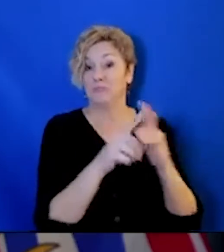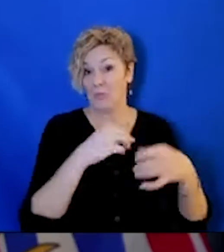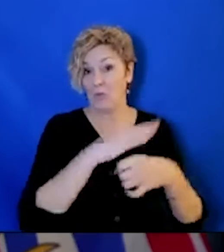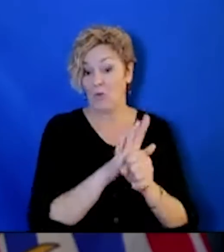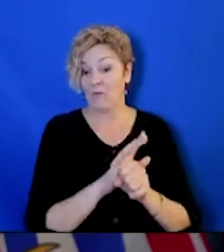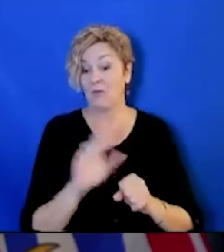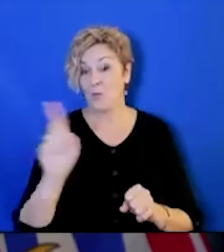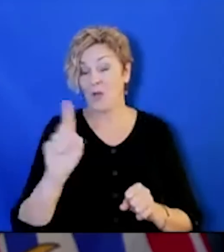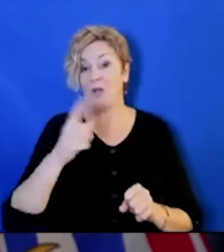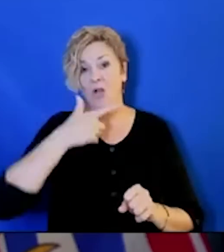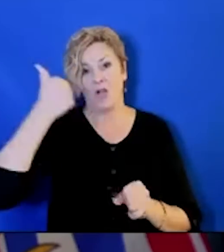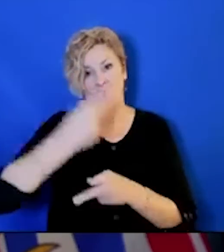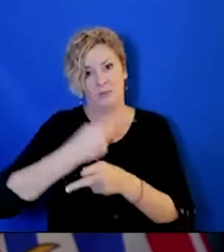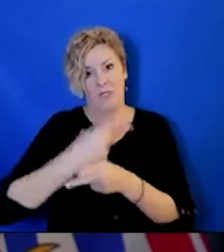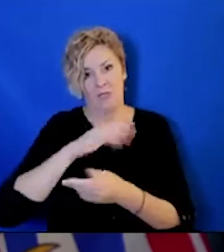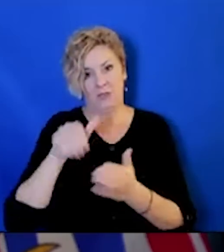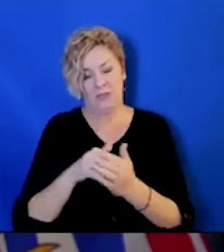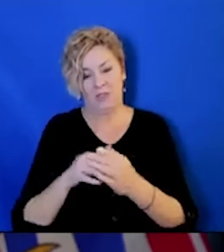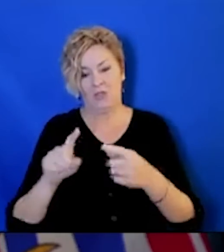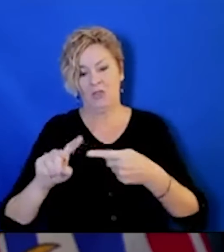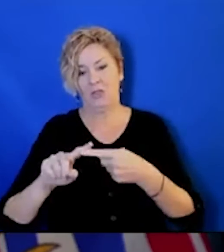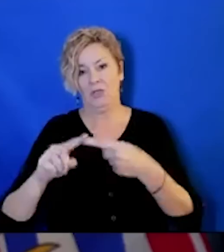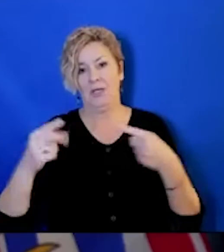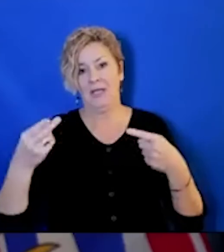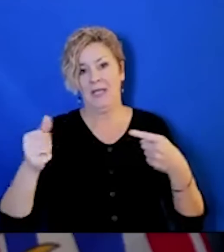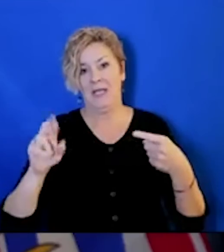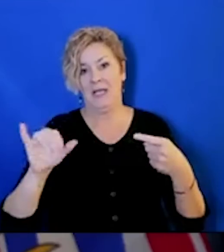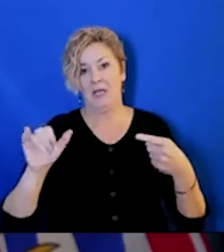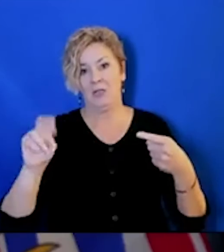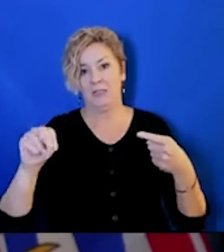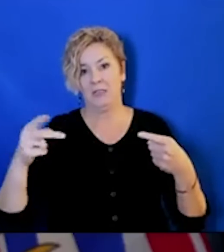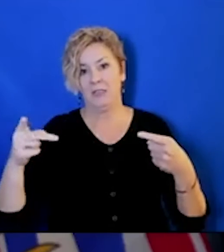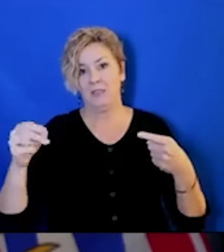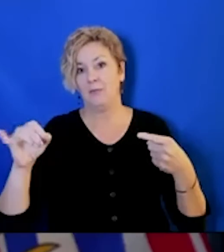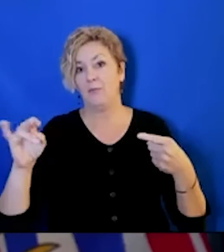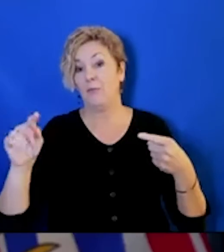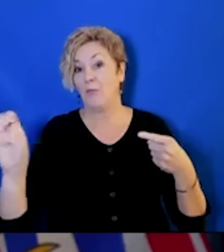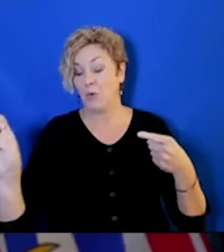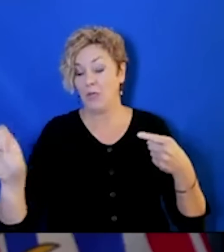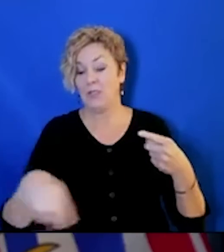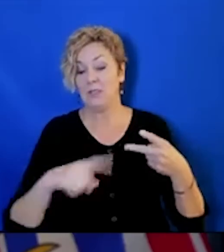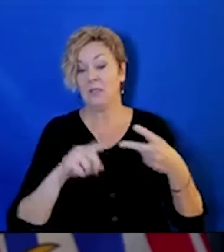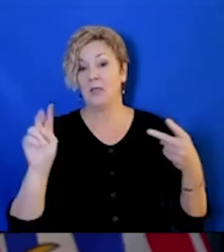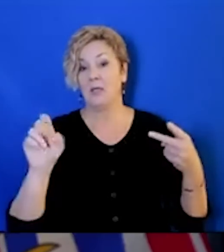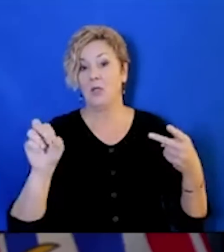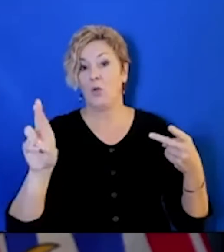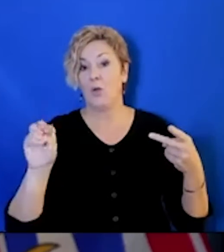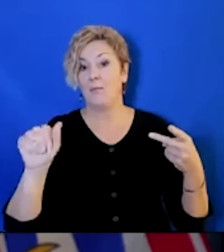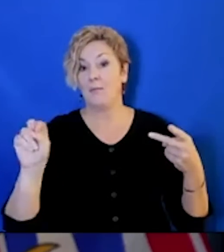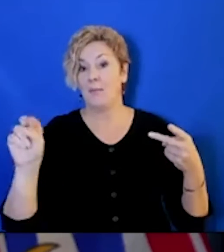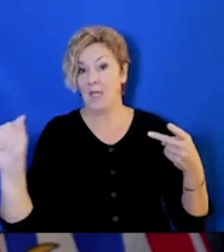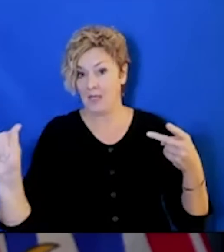Burnaby Lodge, the PICS Center, and the Gateway Assisted Living for Seniors. That leaves us with 37